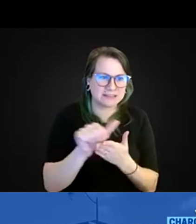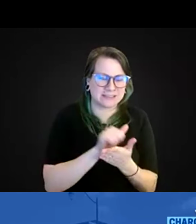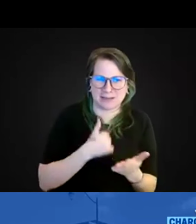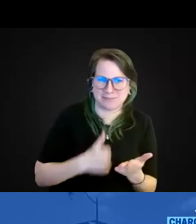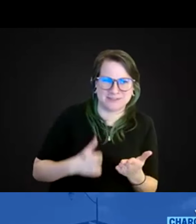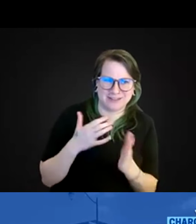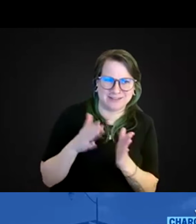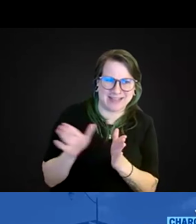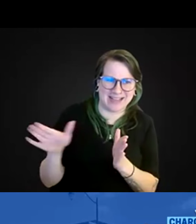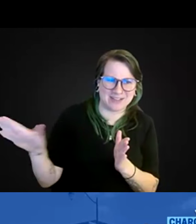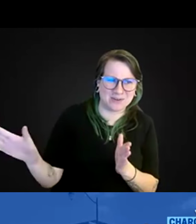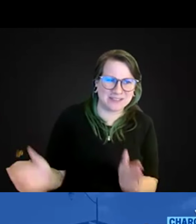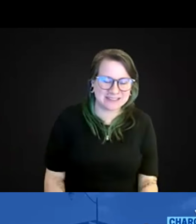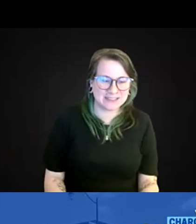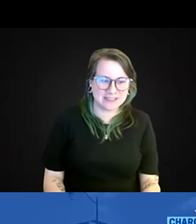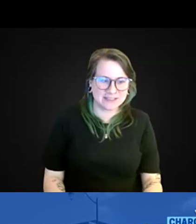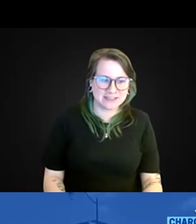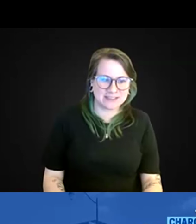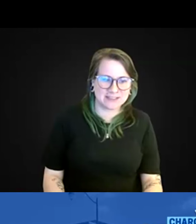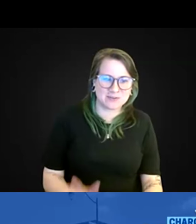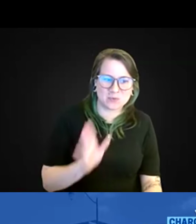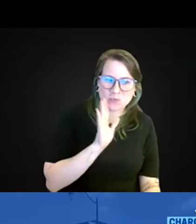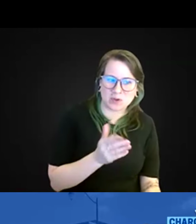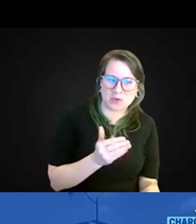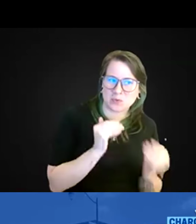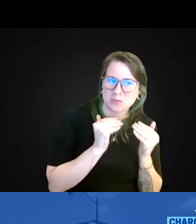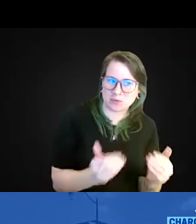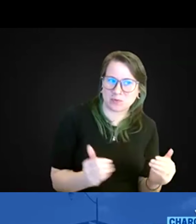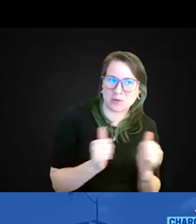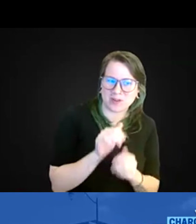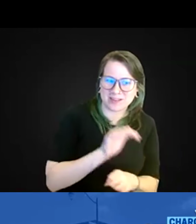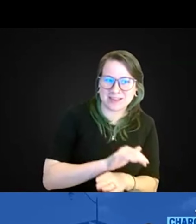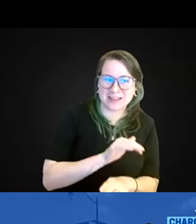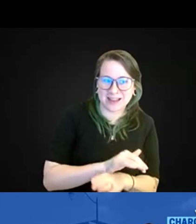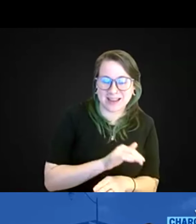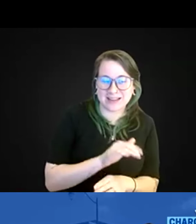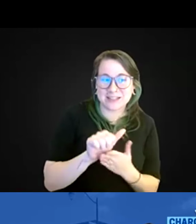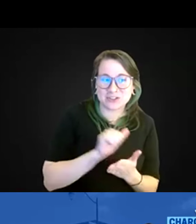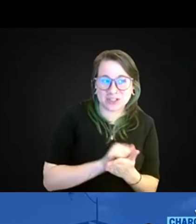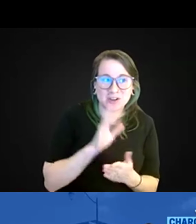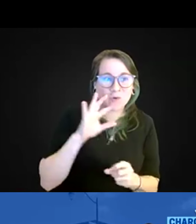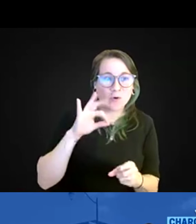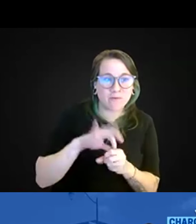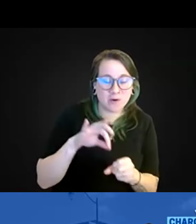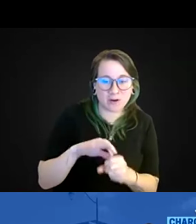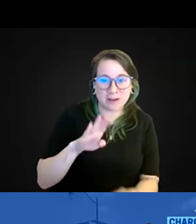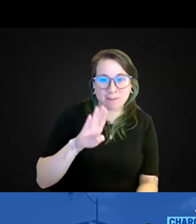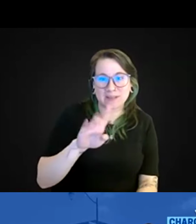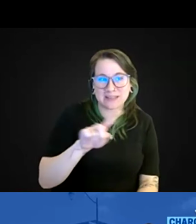echo. We're moving forward with tonight's agenda, and for a voting action item, we have BZA number